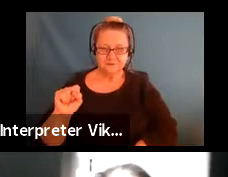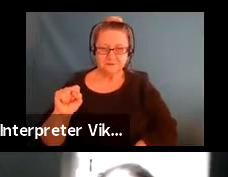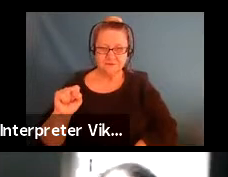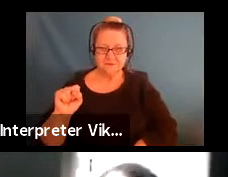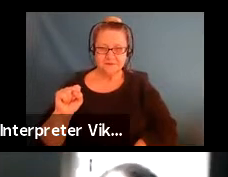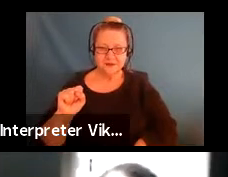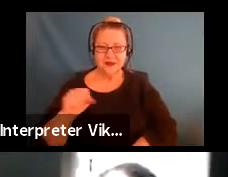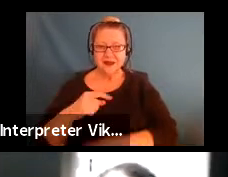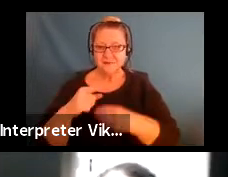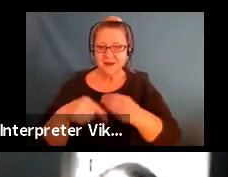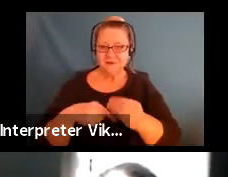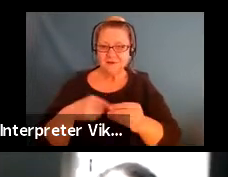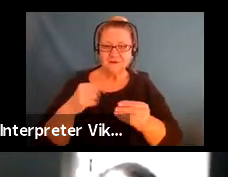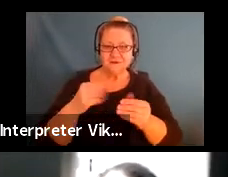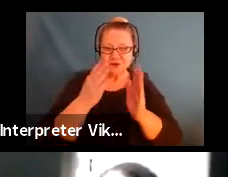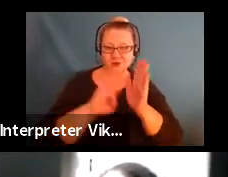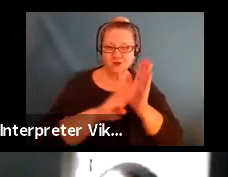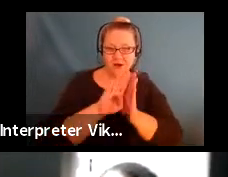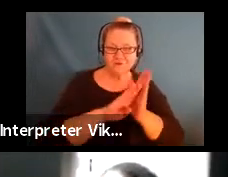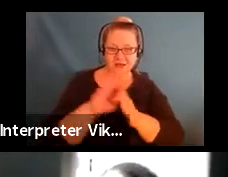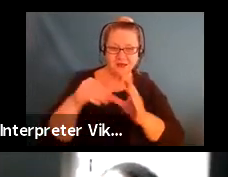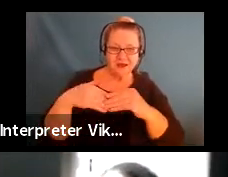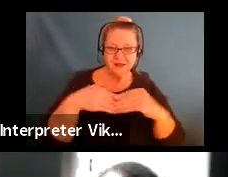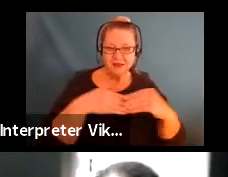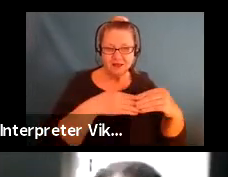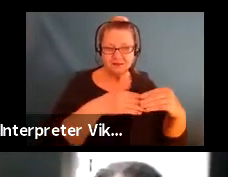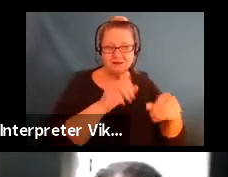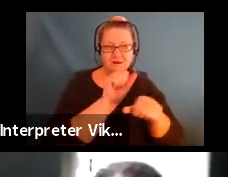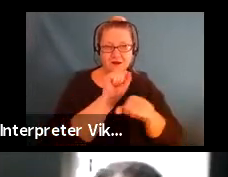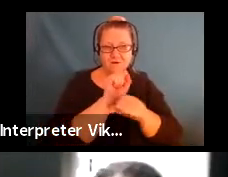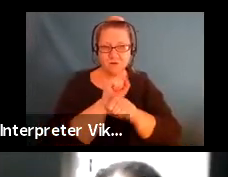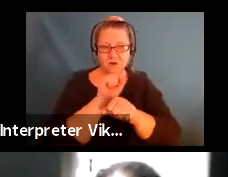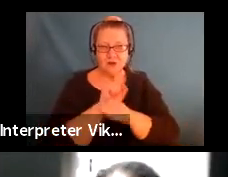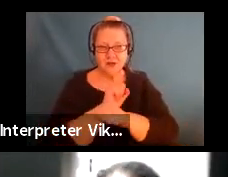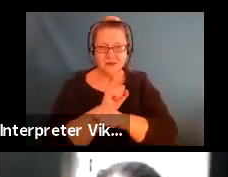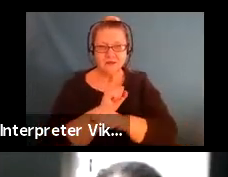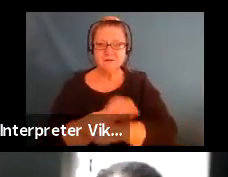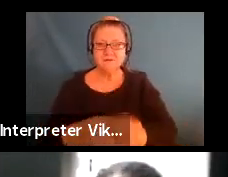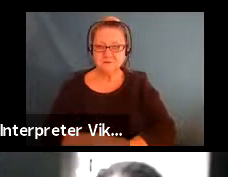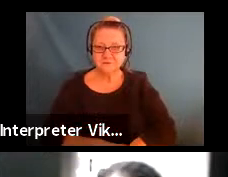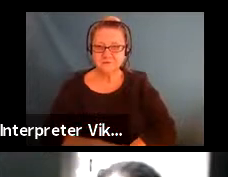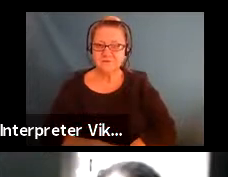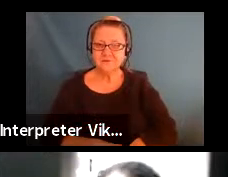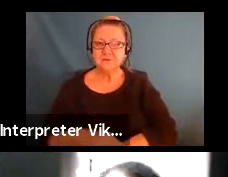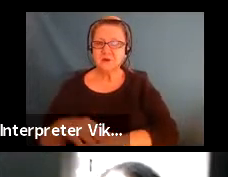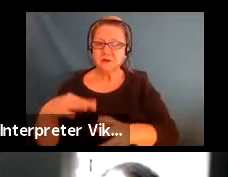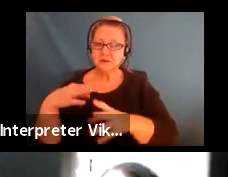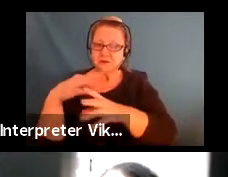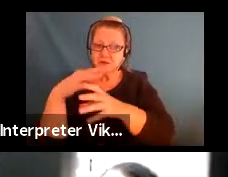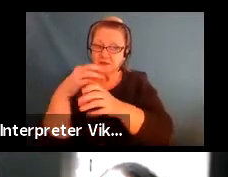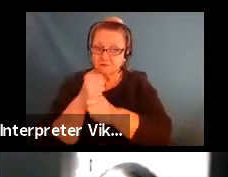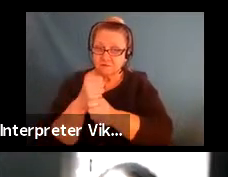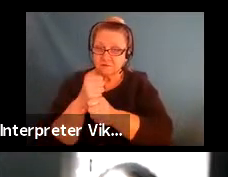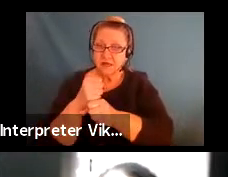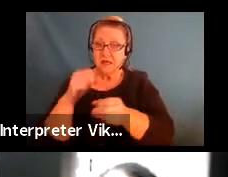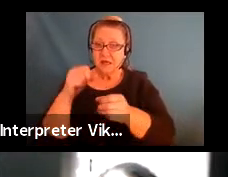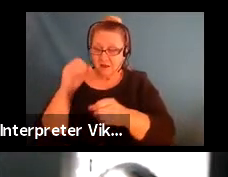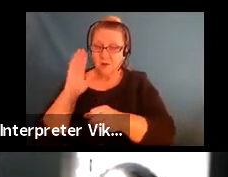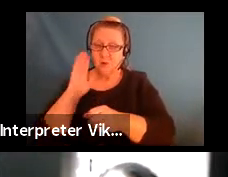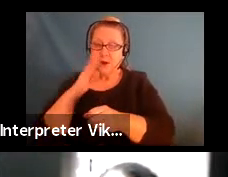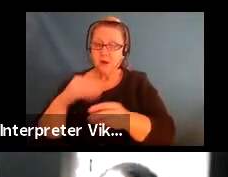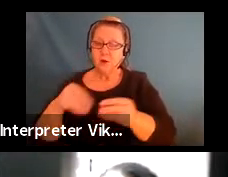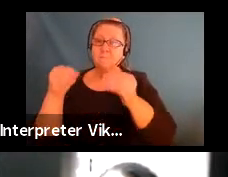drafting guidelines work group. Of significance was that there's more coming in. The ACIP is going to